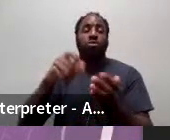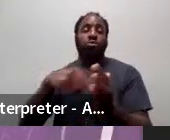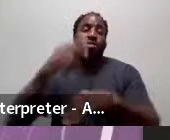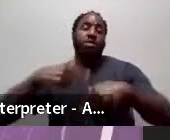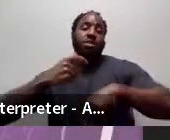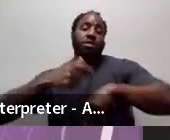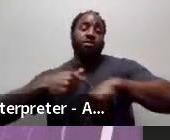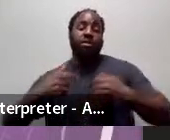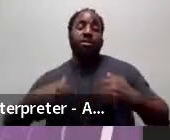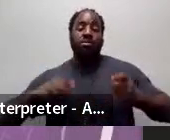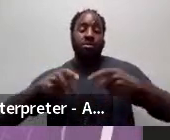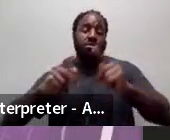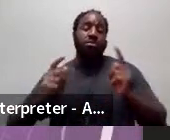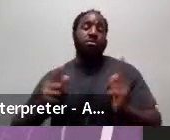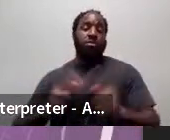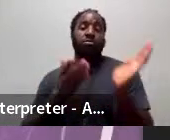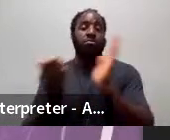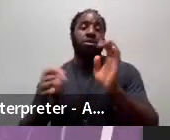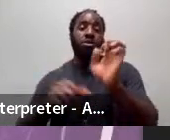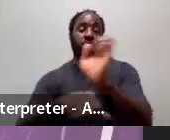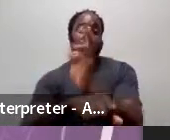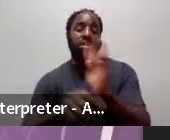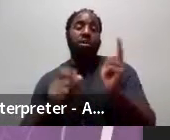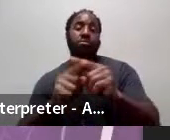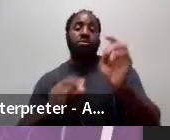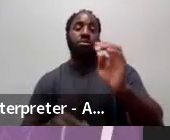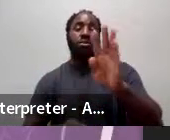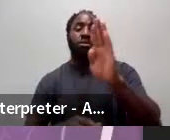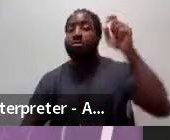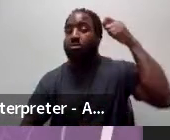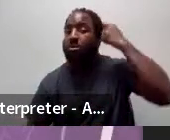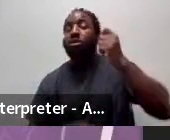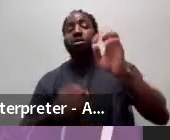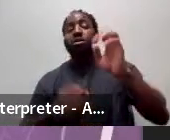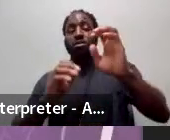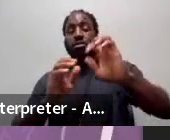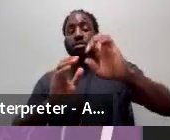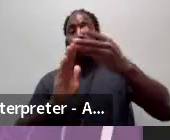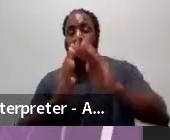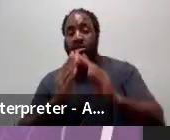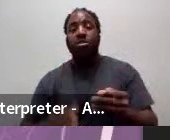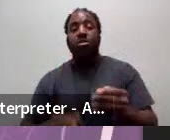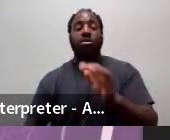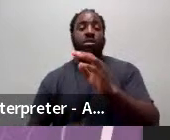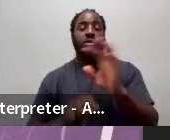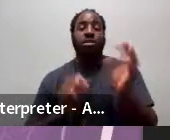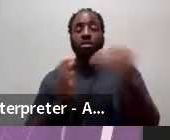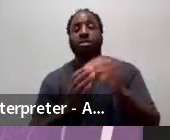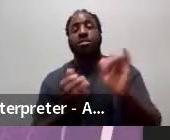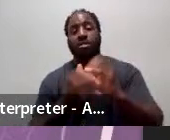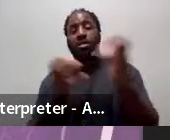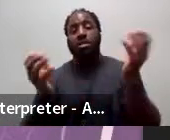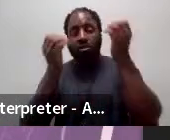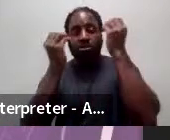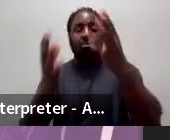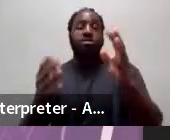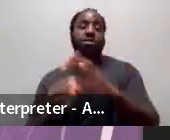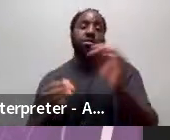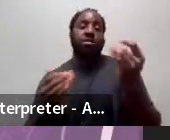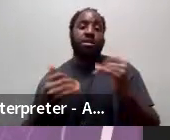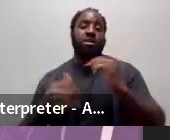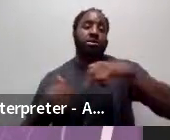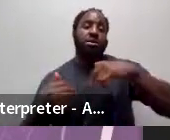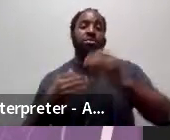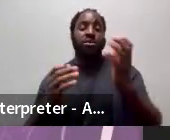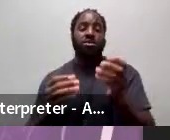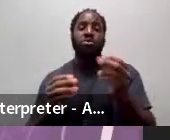this Bronx Job Center in Morris Park. Again, as I said, a lot of information, and we'll now have a brief Q&A where